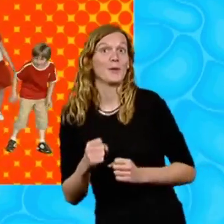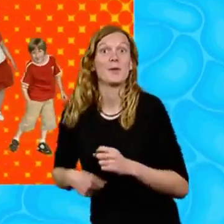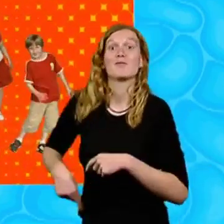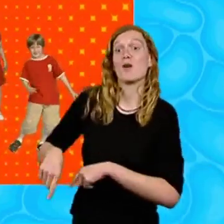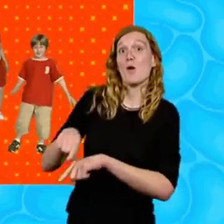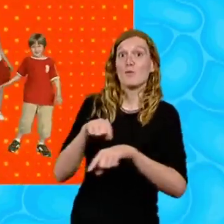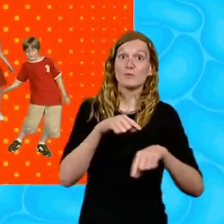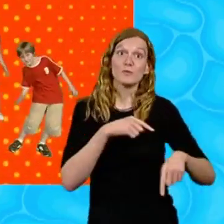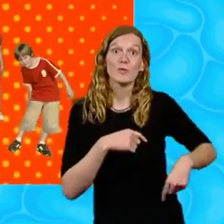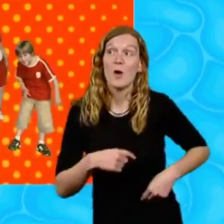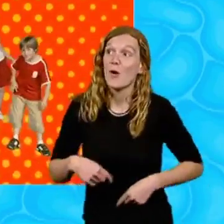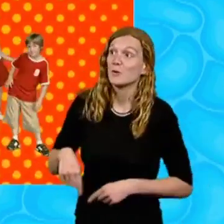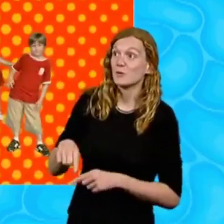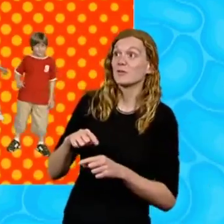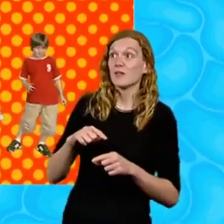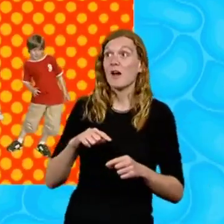Woohoo. Oh, and the other way. Whoa.